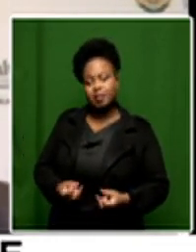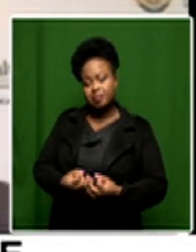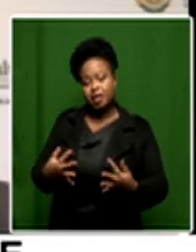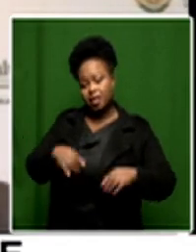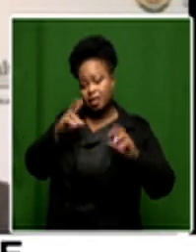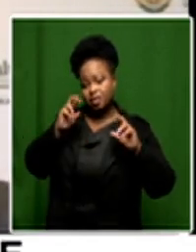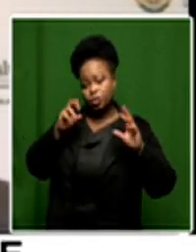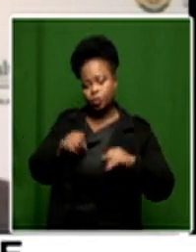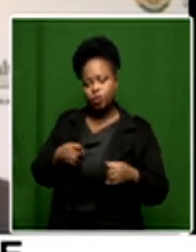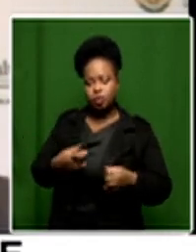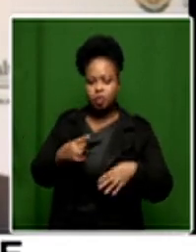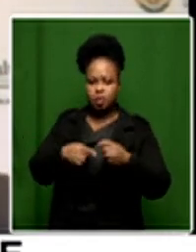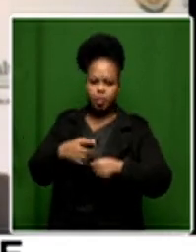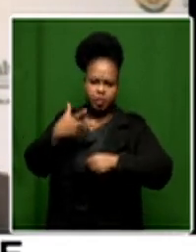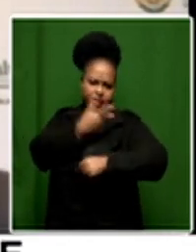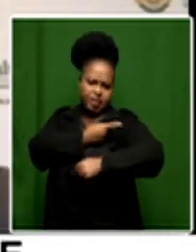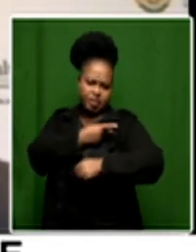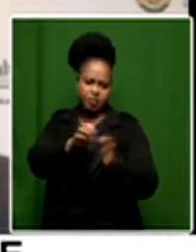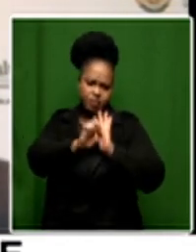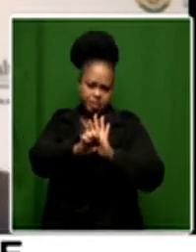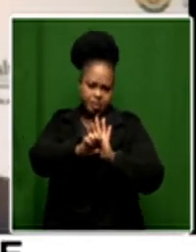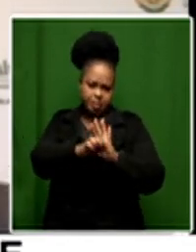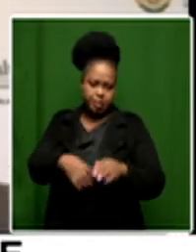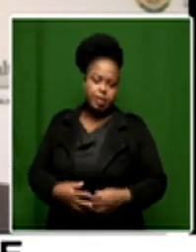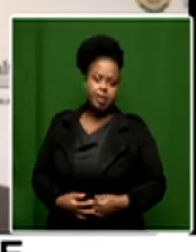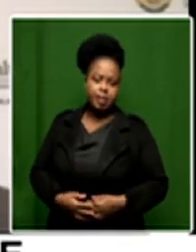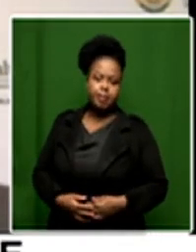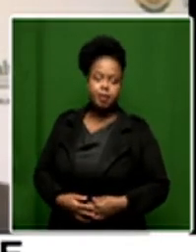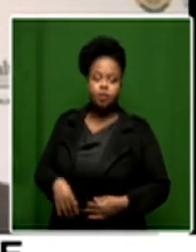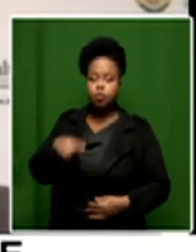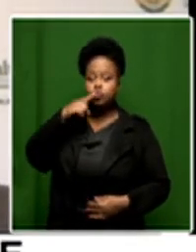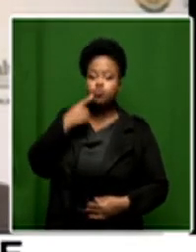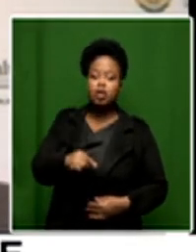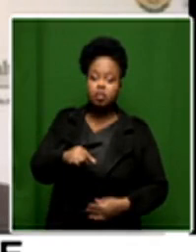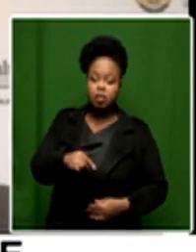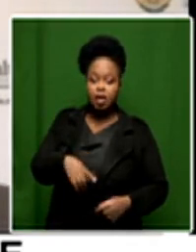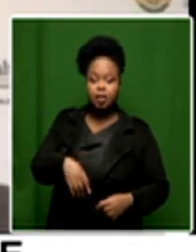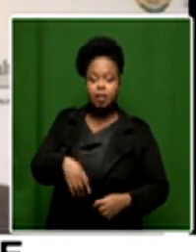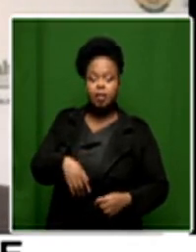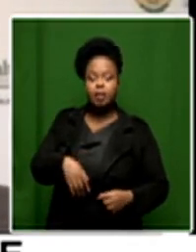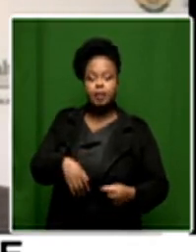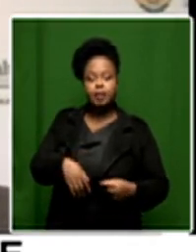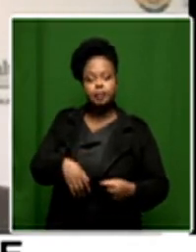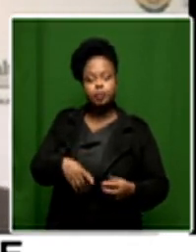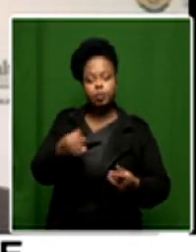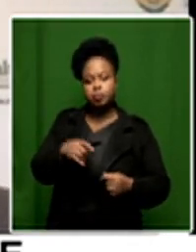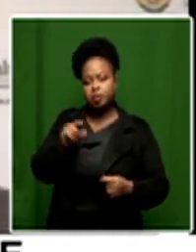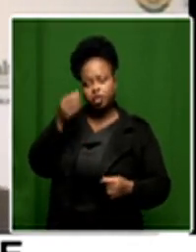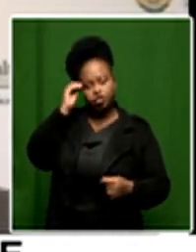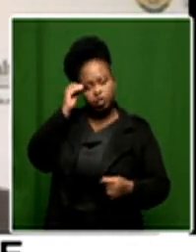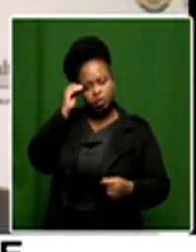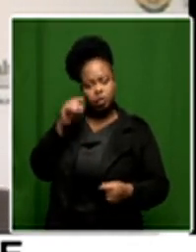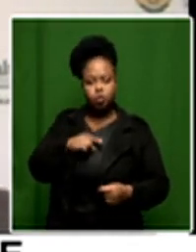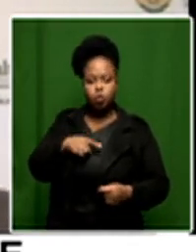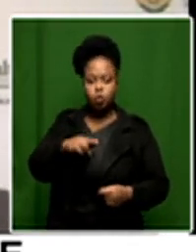issues that relate to the vaccines, for example. For example, when we're dealing with the Russian vaccine, a very interesting